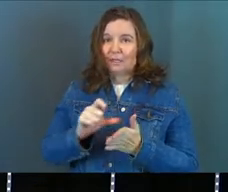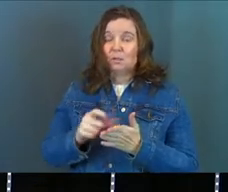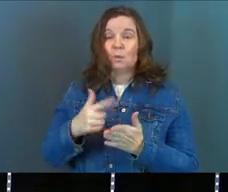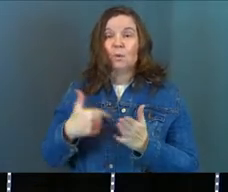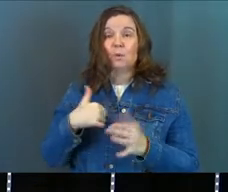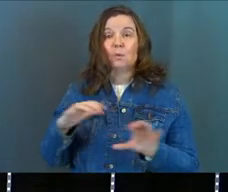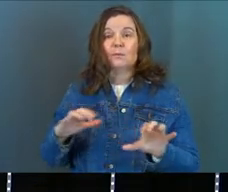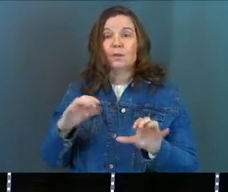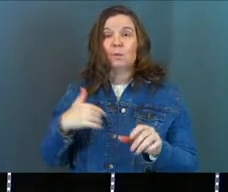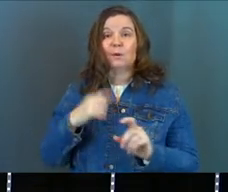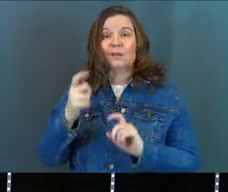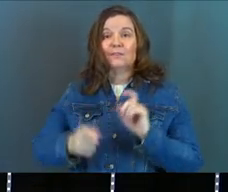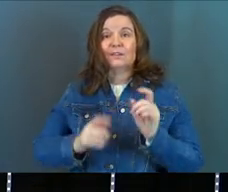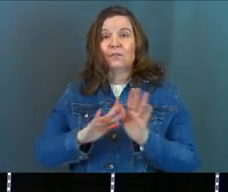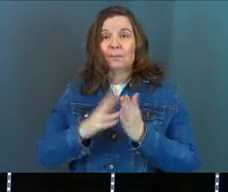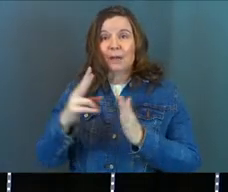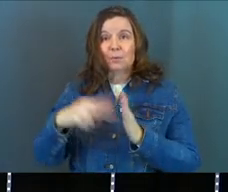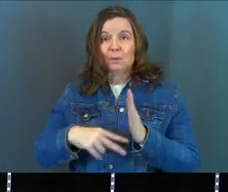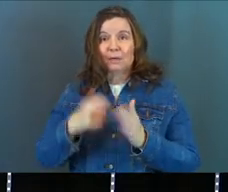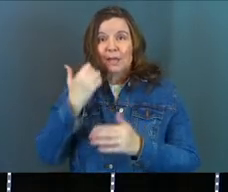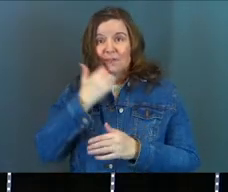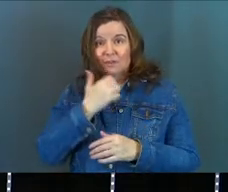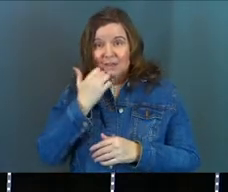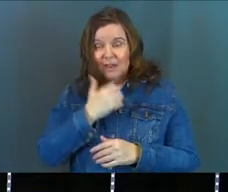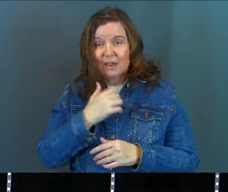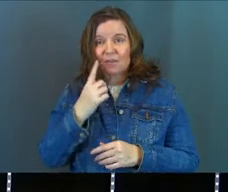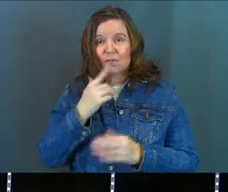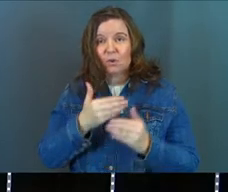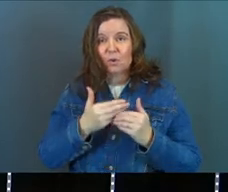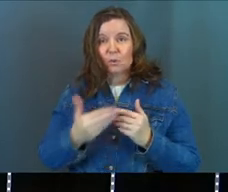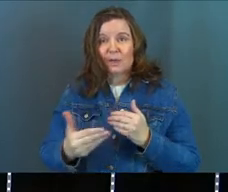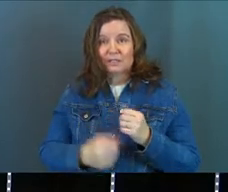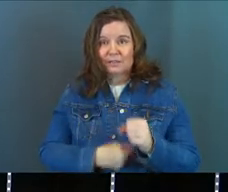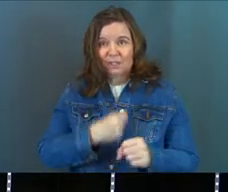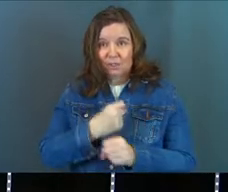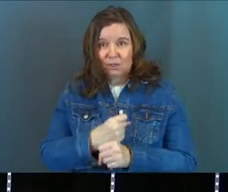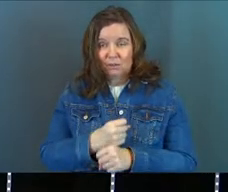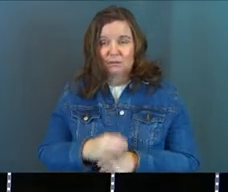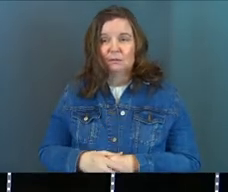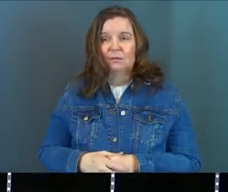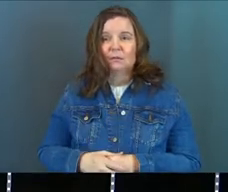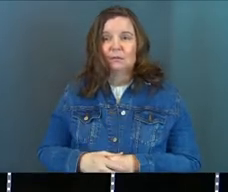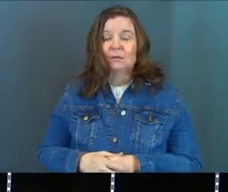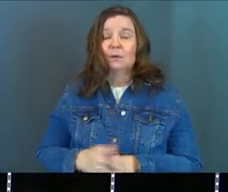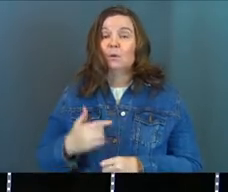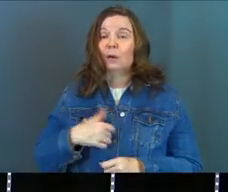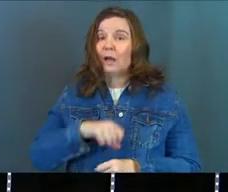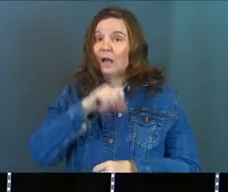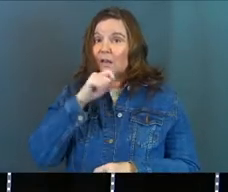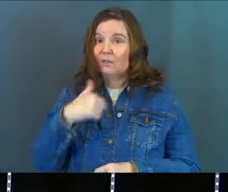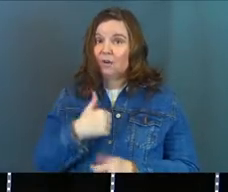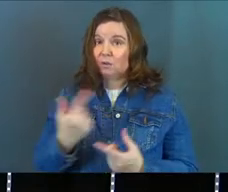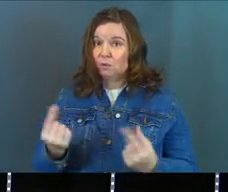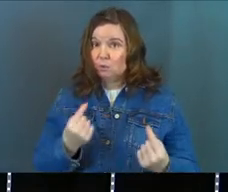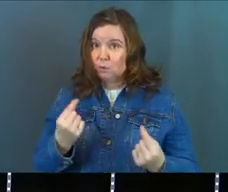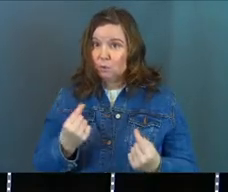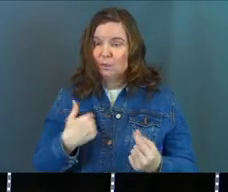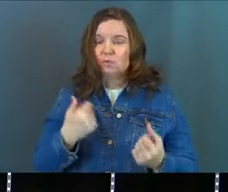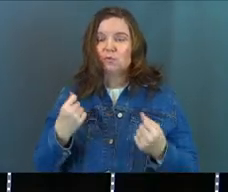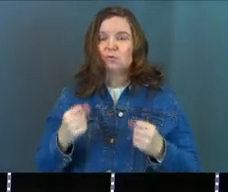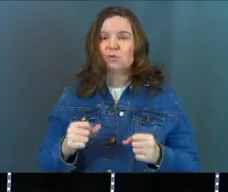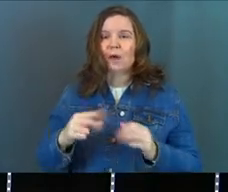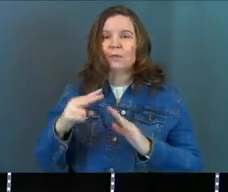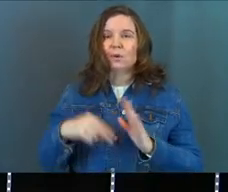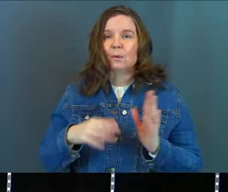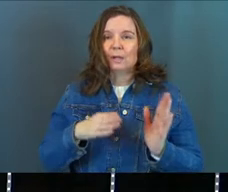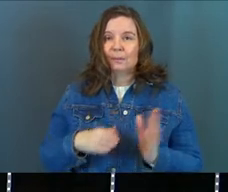it. And what we've done is we've given you Bible readings every single day for the rest of the year. And what I'd love for us to do as a church is to try